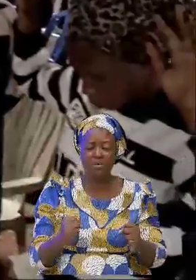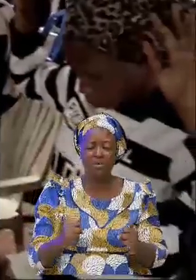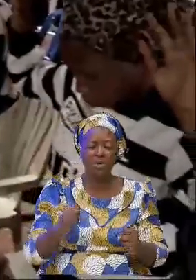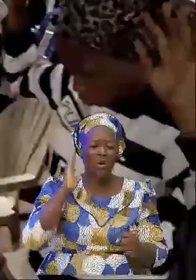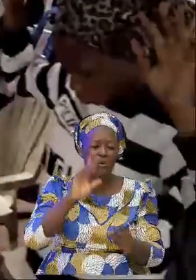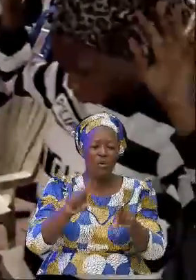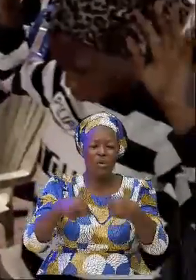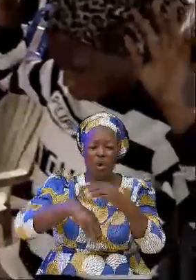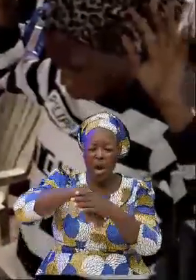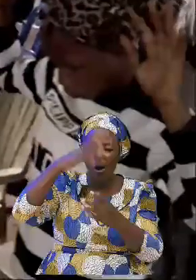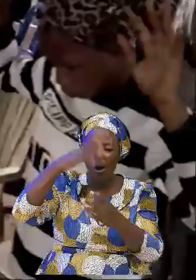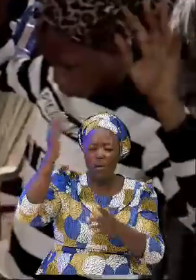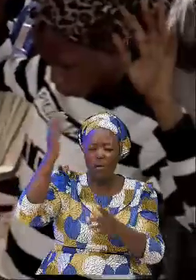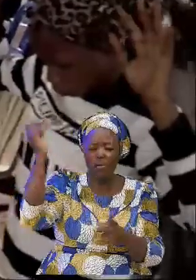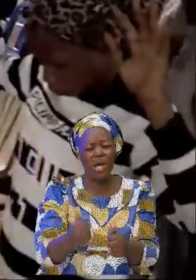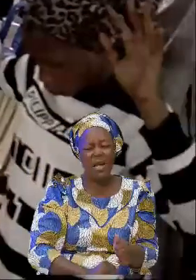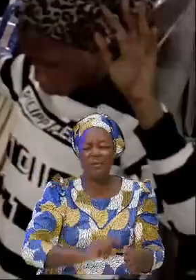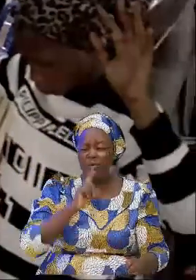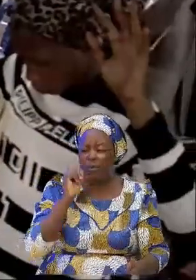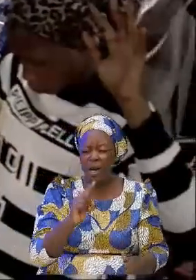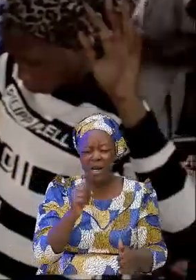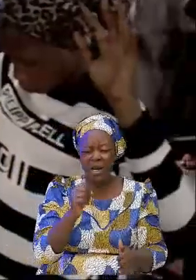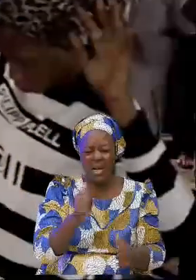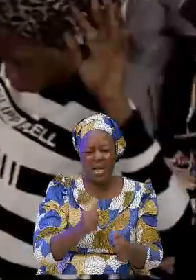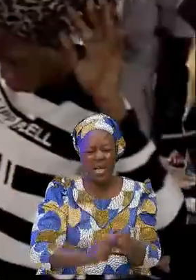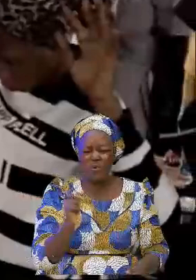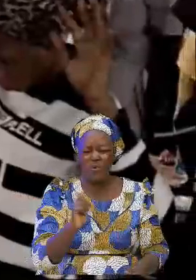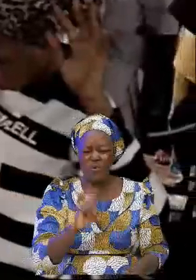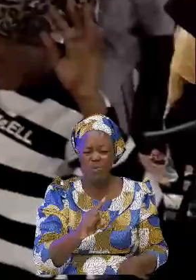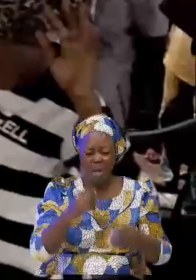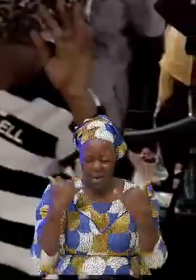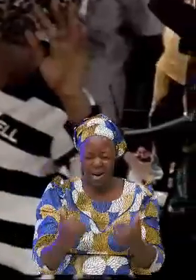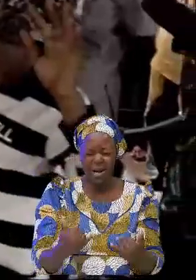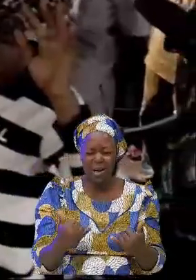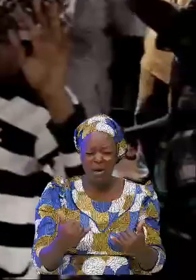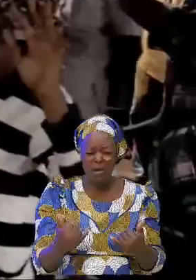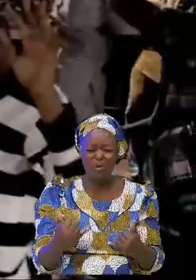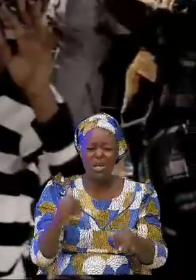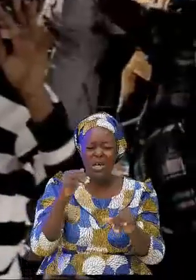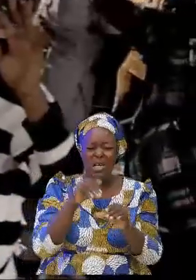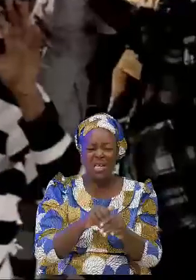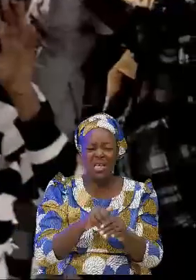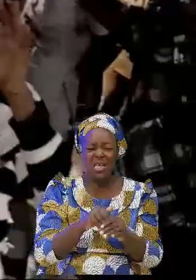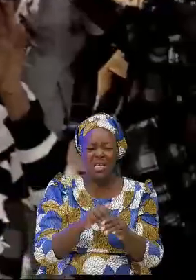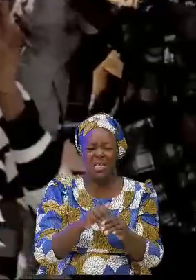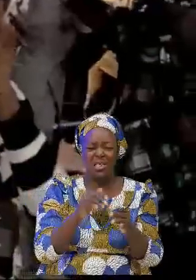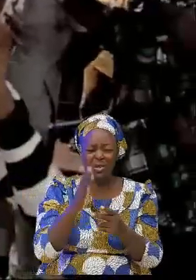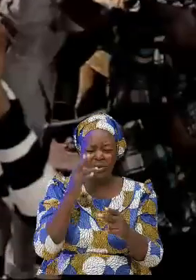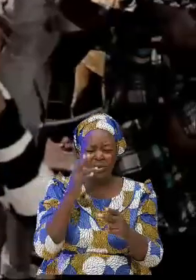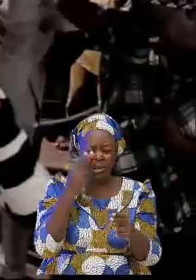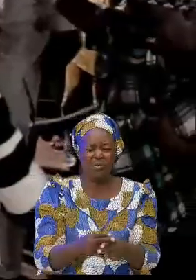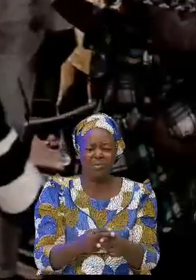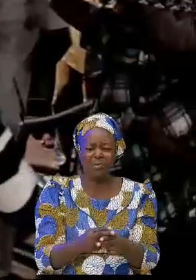pray, Lord, your healing virtue will go out to everyone, everywhere,